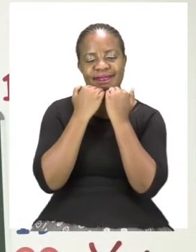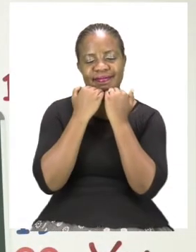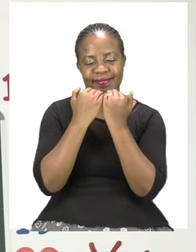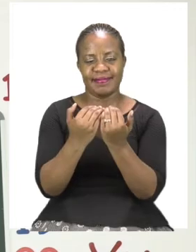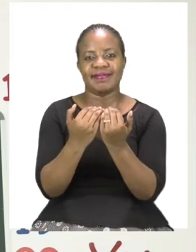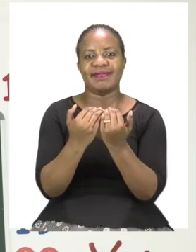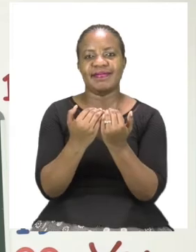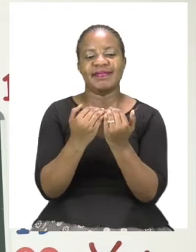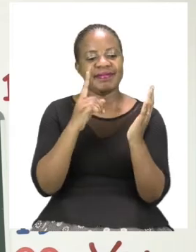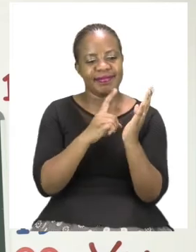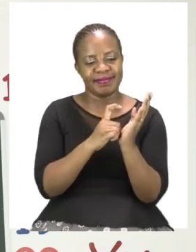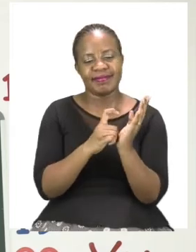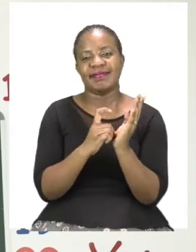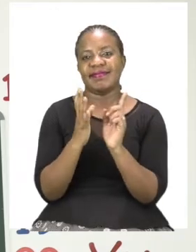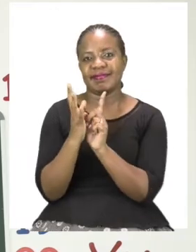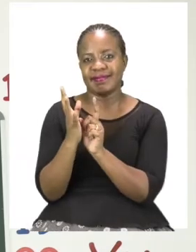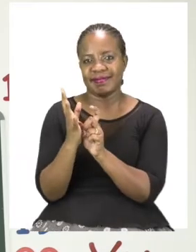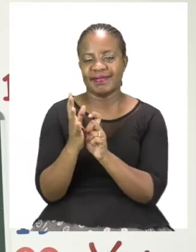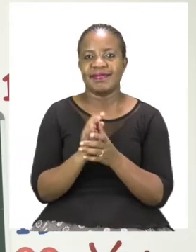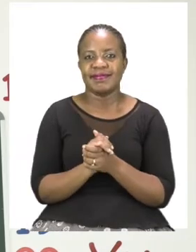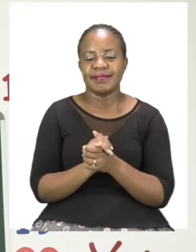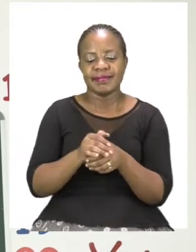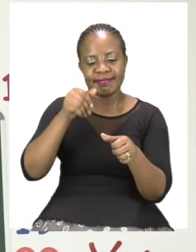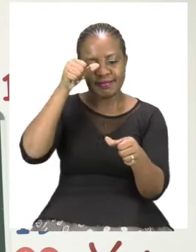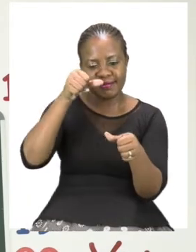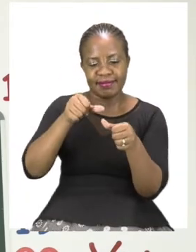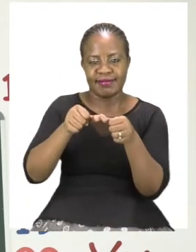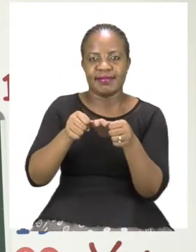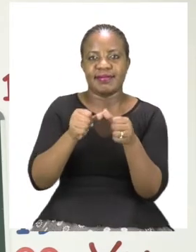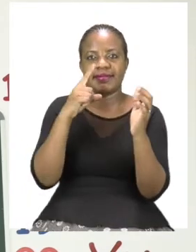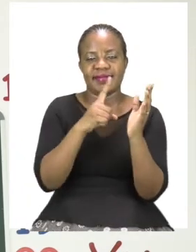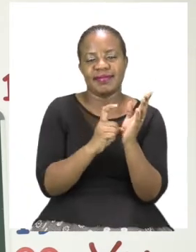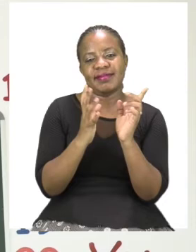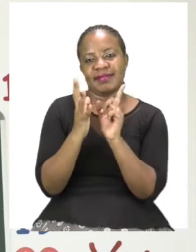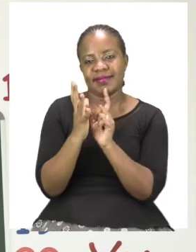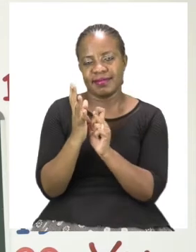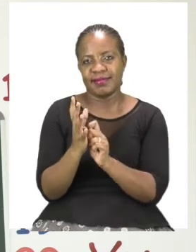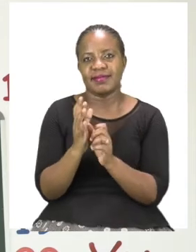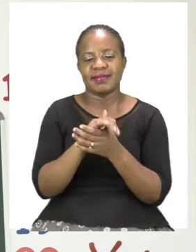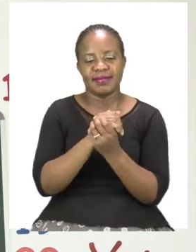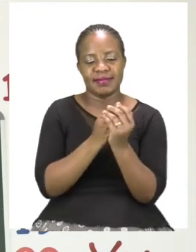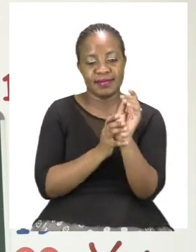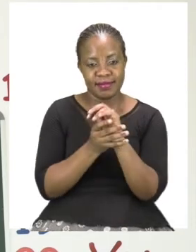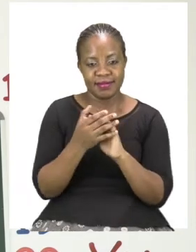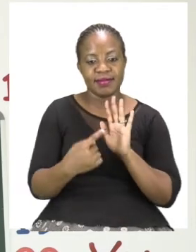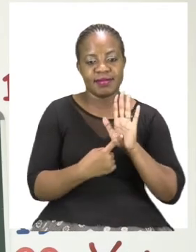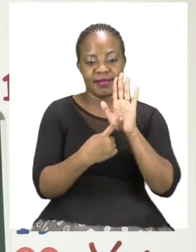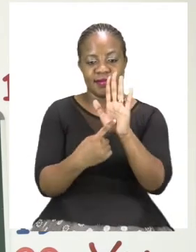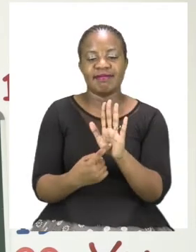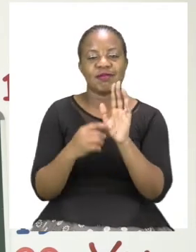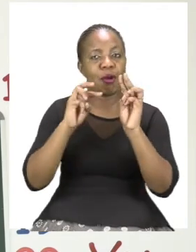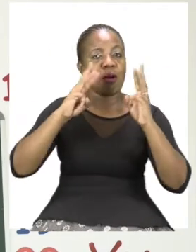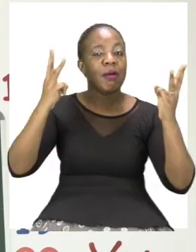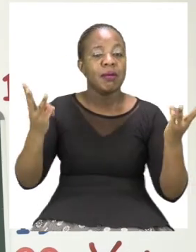us to sanitize. Remember, when we sanitize, we are showing the world that we